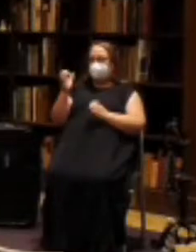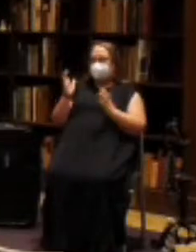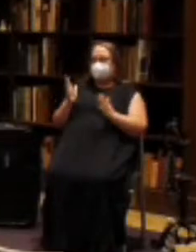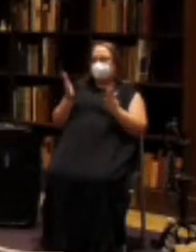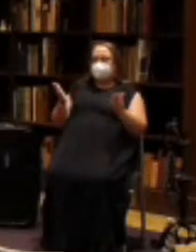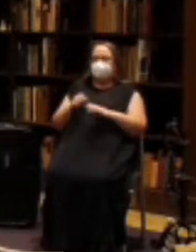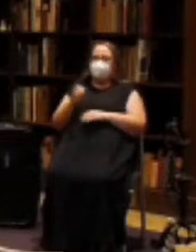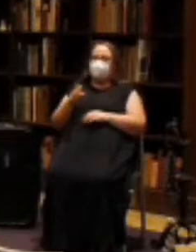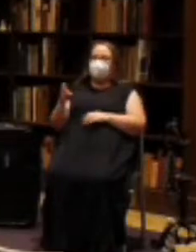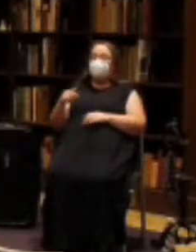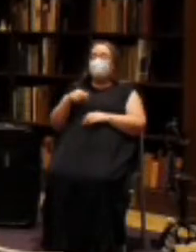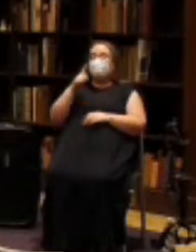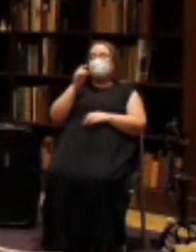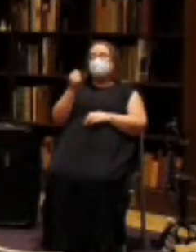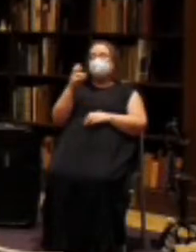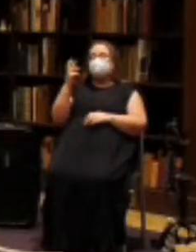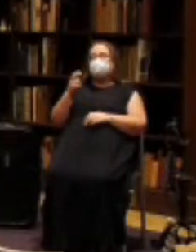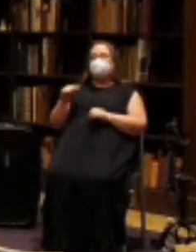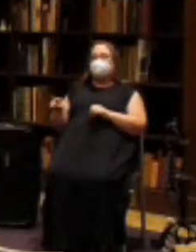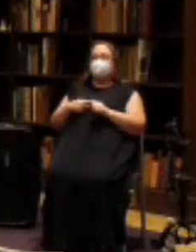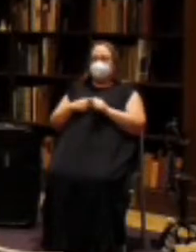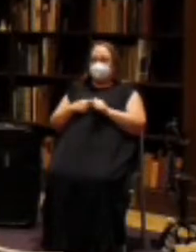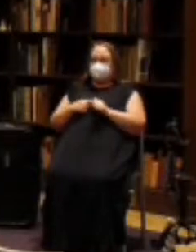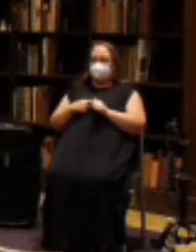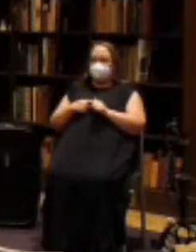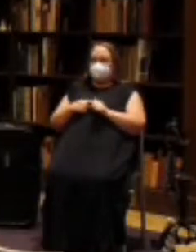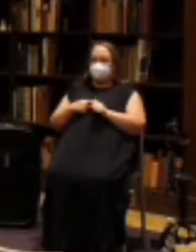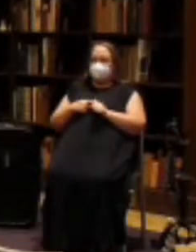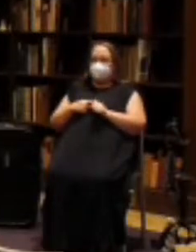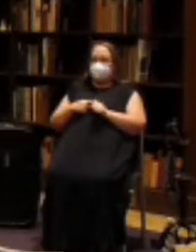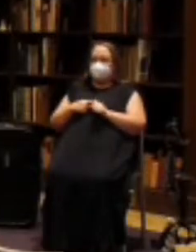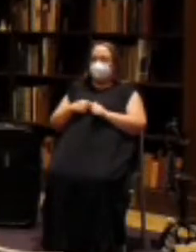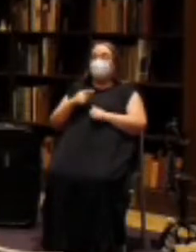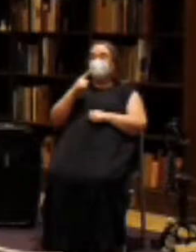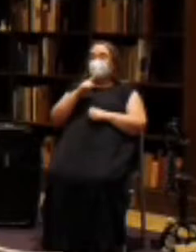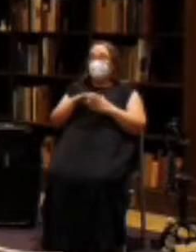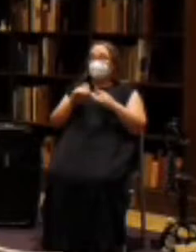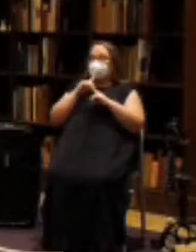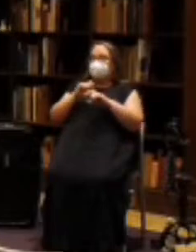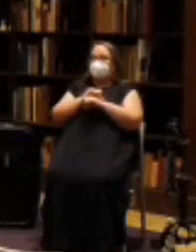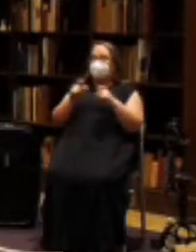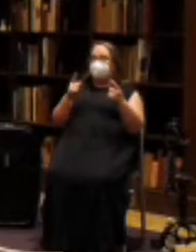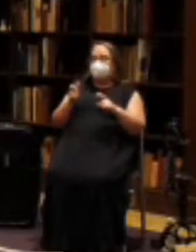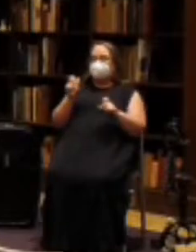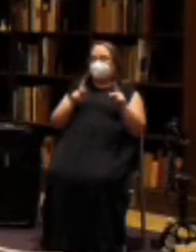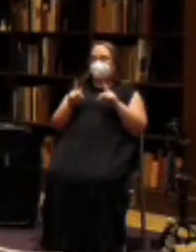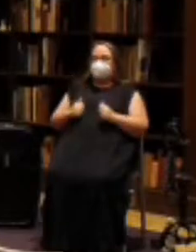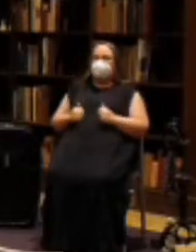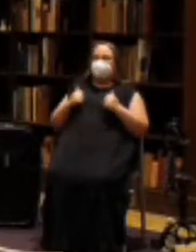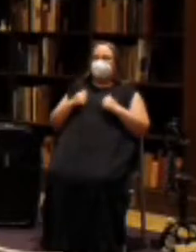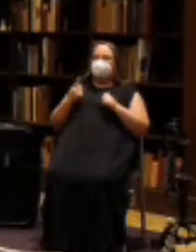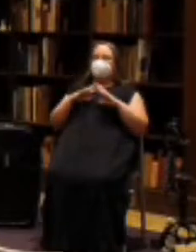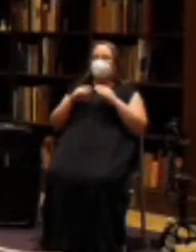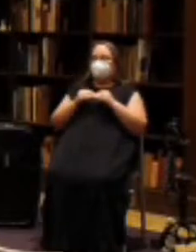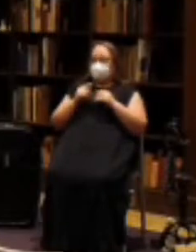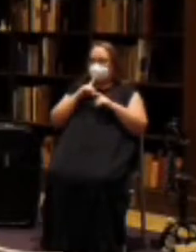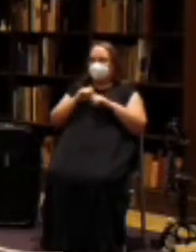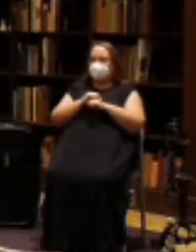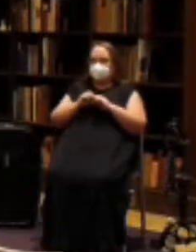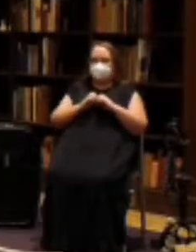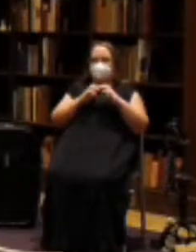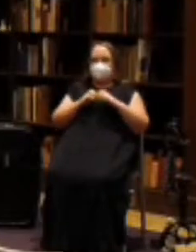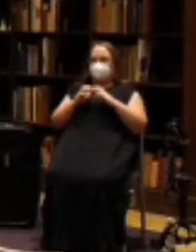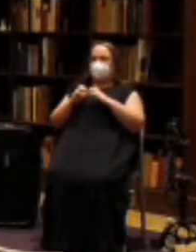I think there are a few reasons. First, these stories happened. These people lived. These organizations existed.